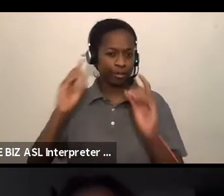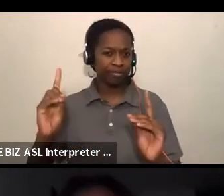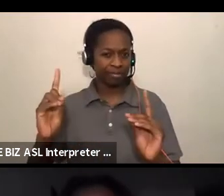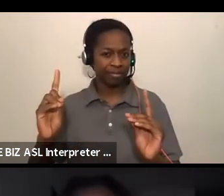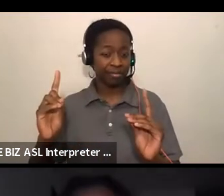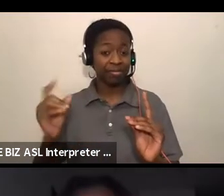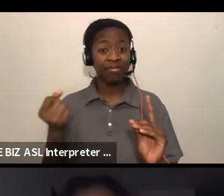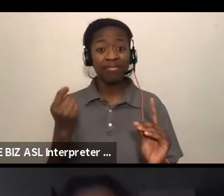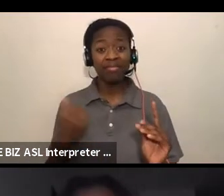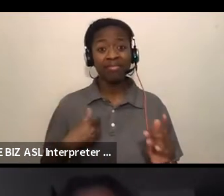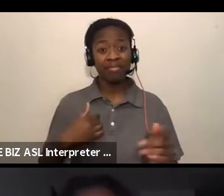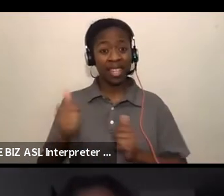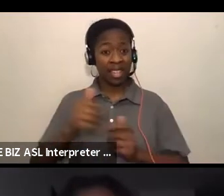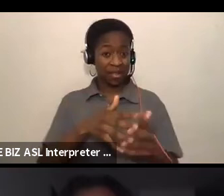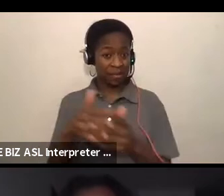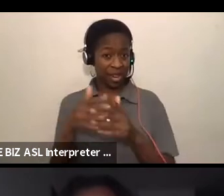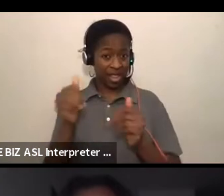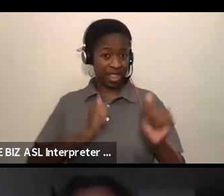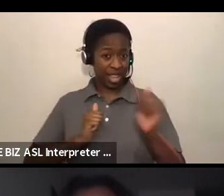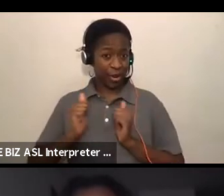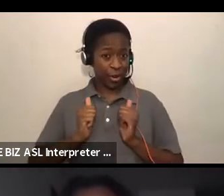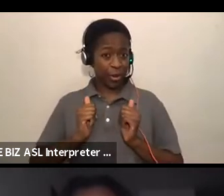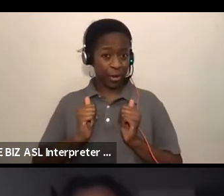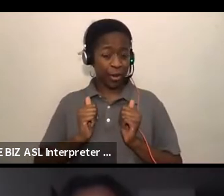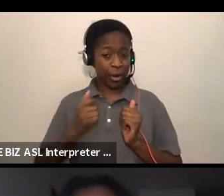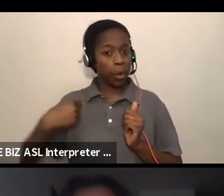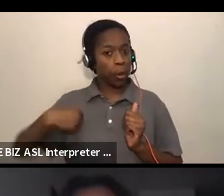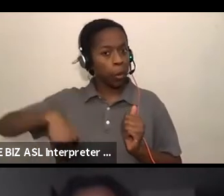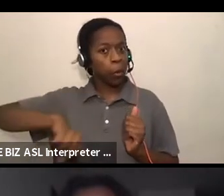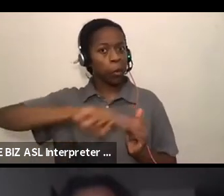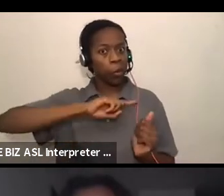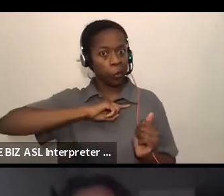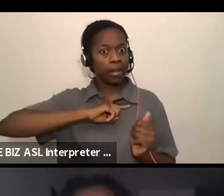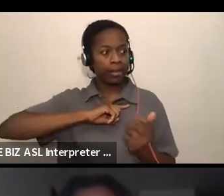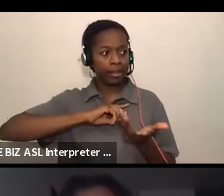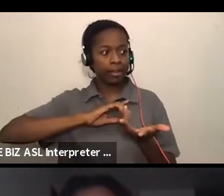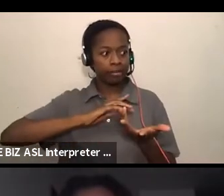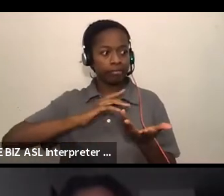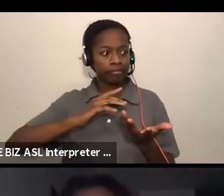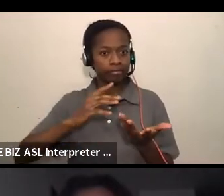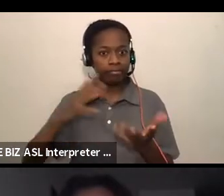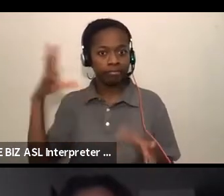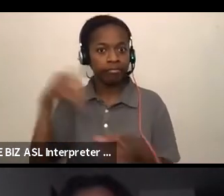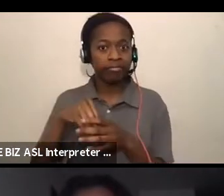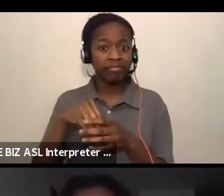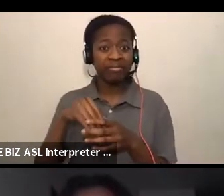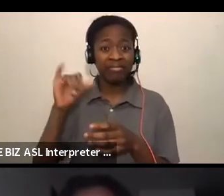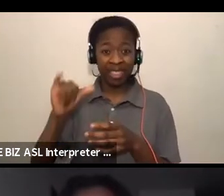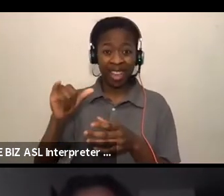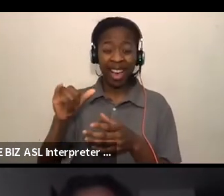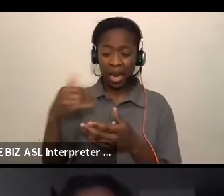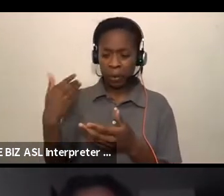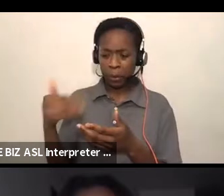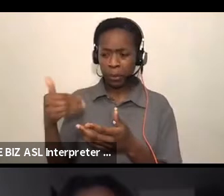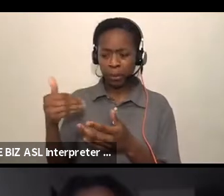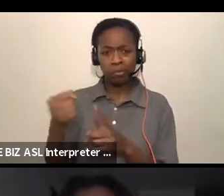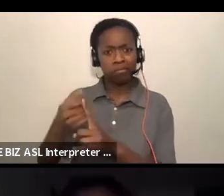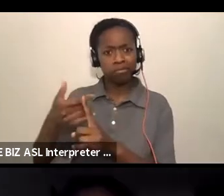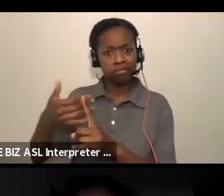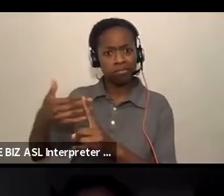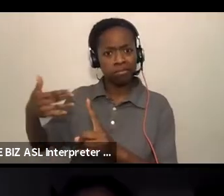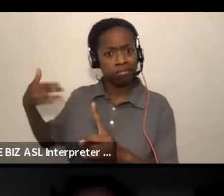that we are standing on is like a theater that started from colonization and was built on the backs of making jokes